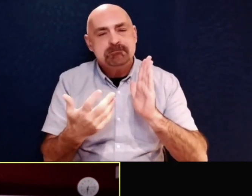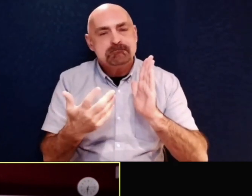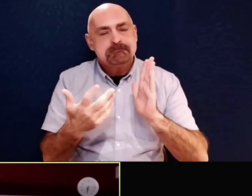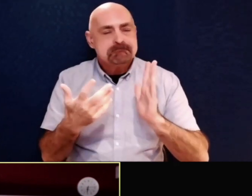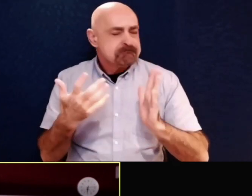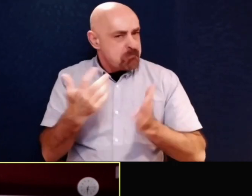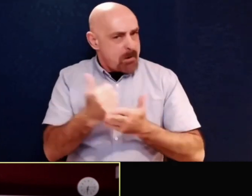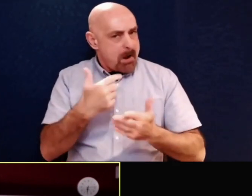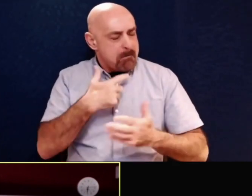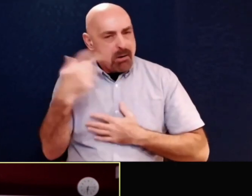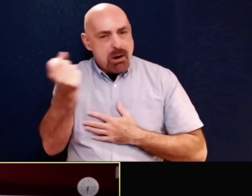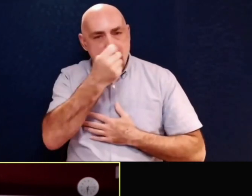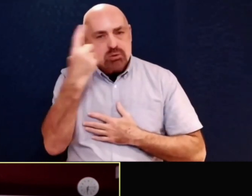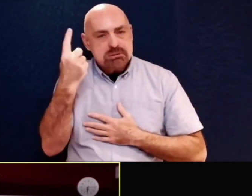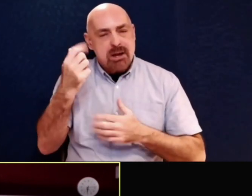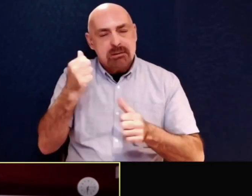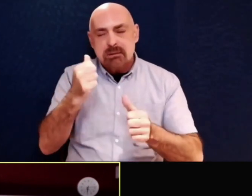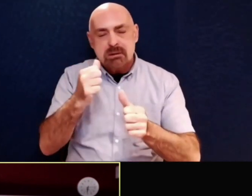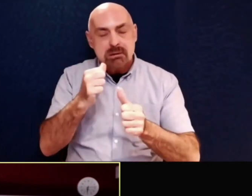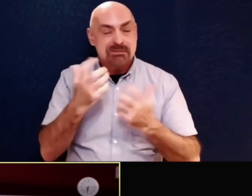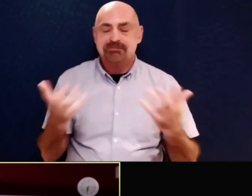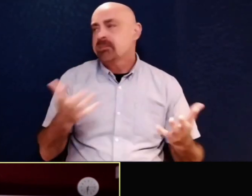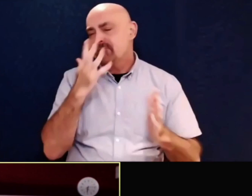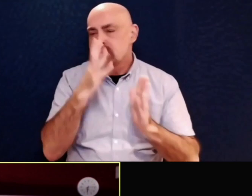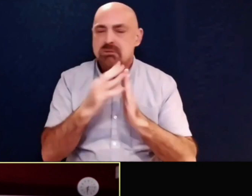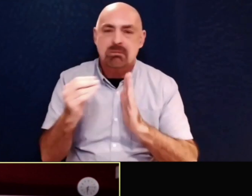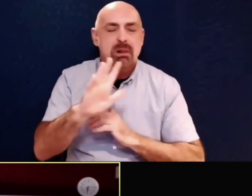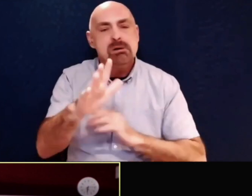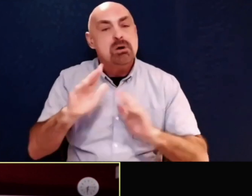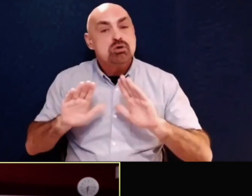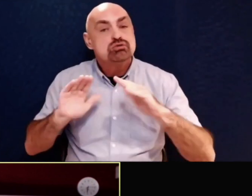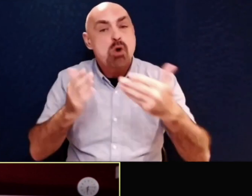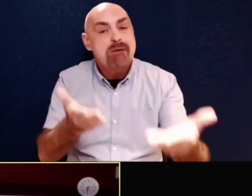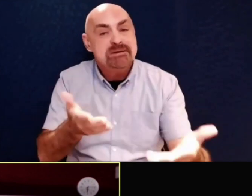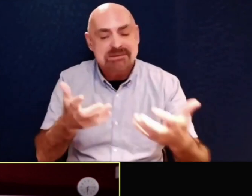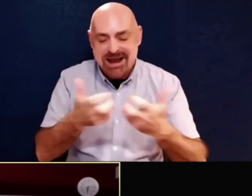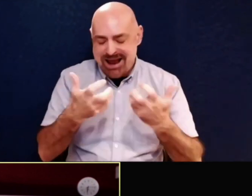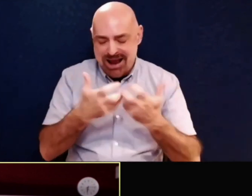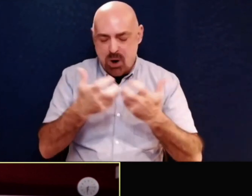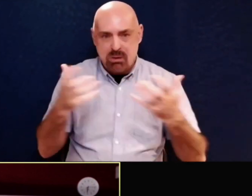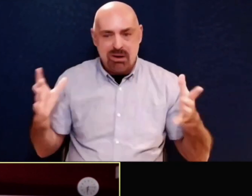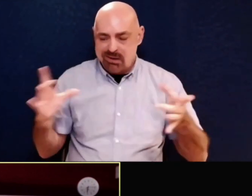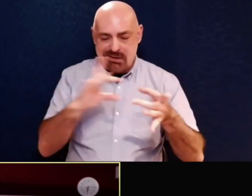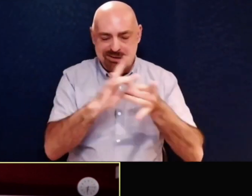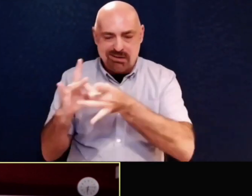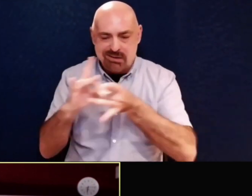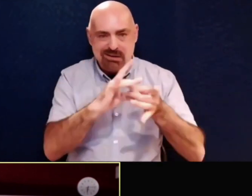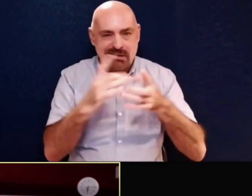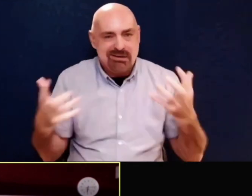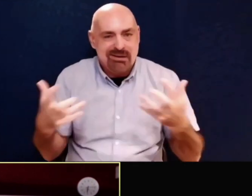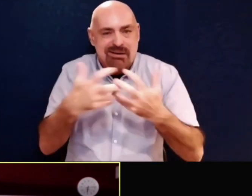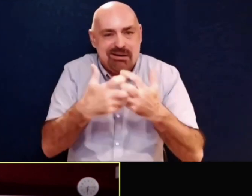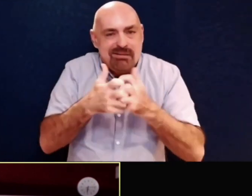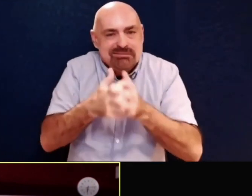us understand better? How can services be better knitted together? How